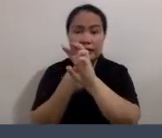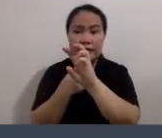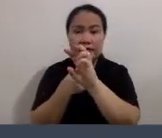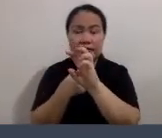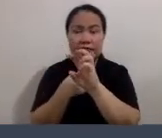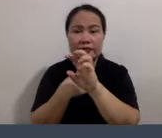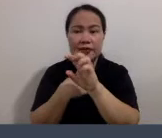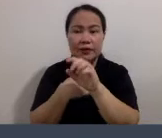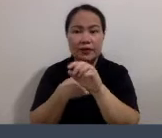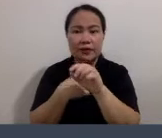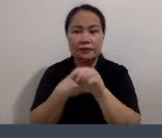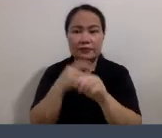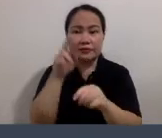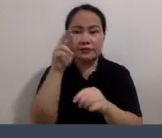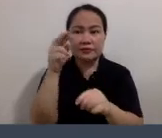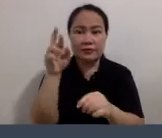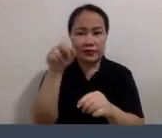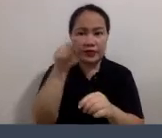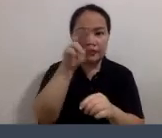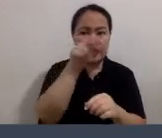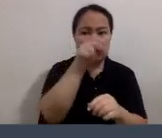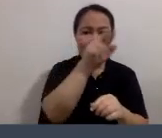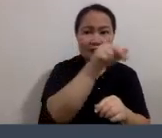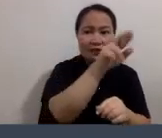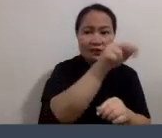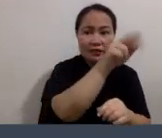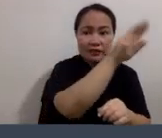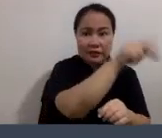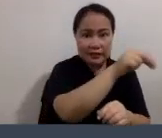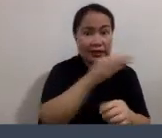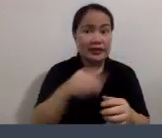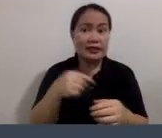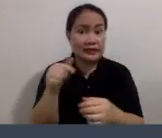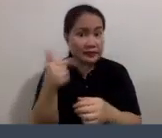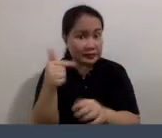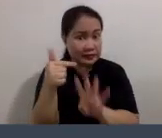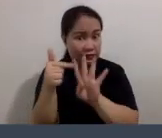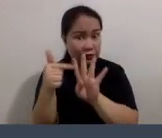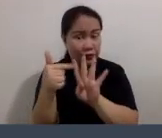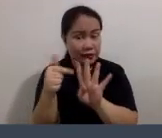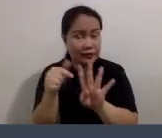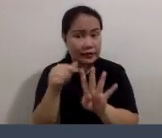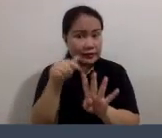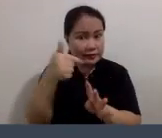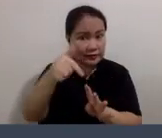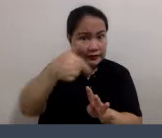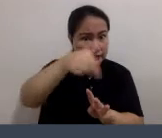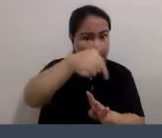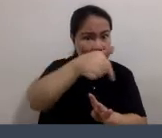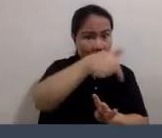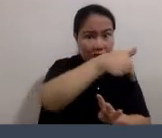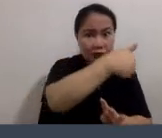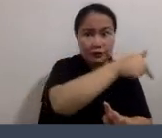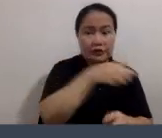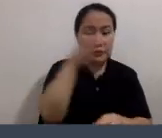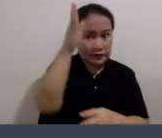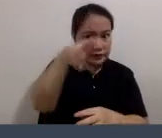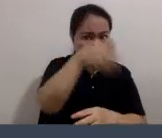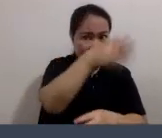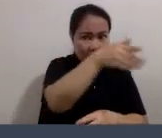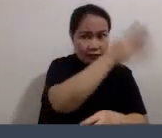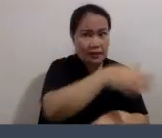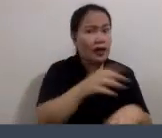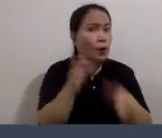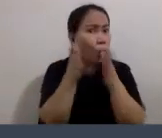color. And then, 4 na positive. So, we will use green. Okay, so meron tayong zero pair dito. So, we will